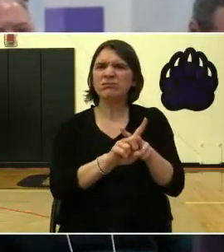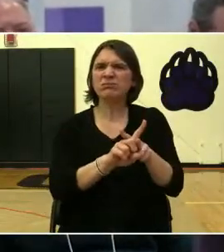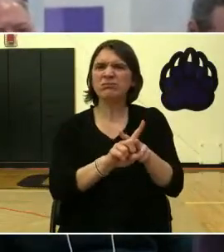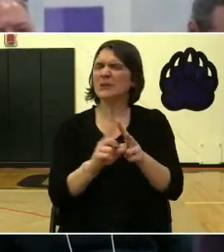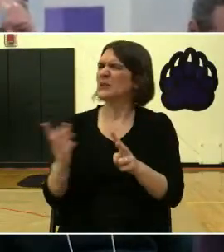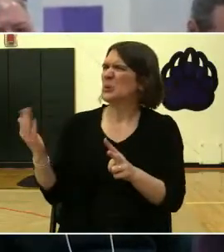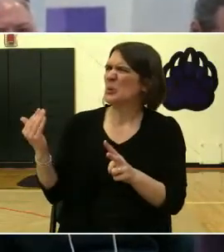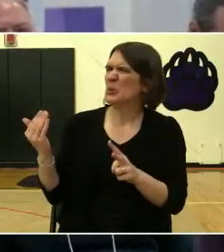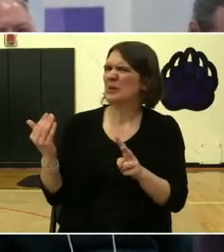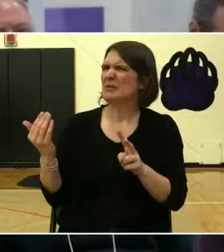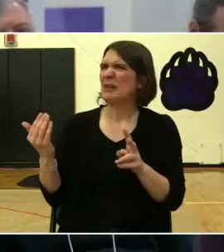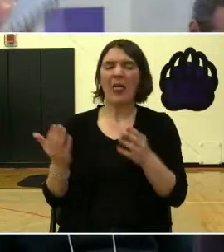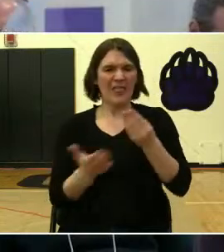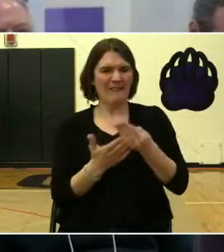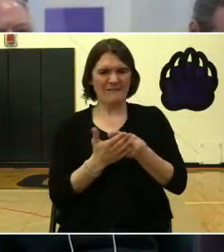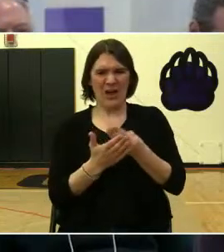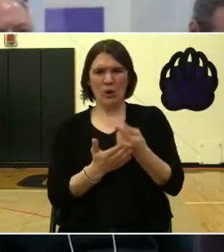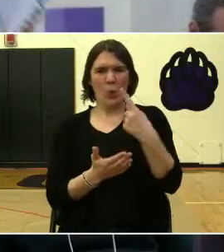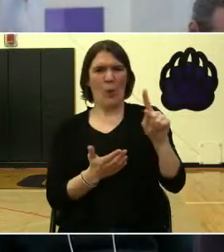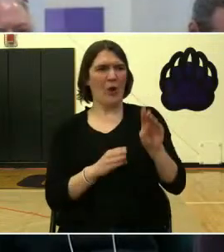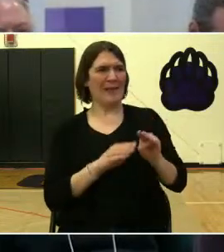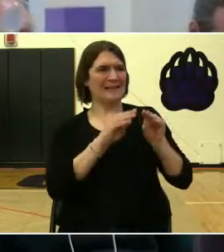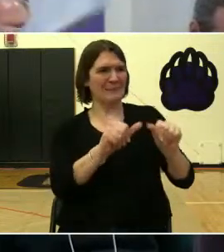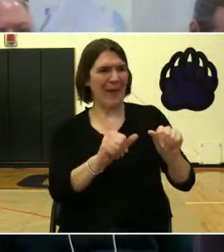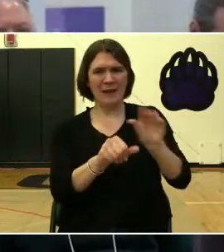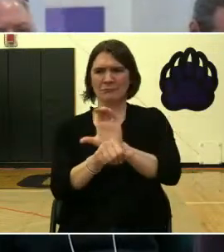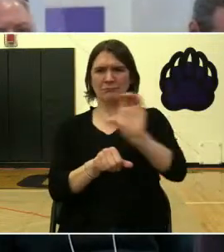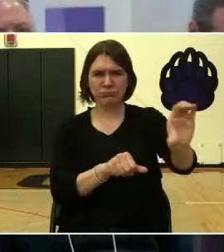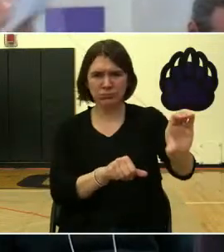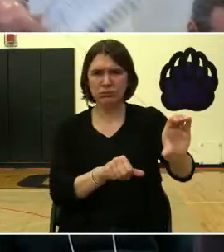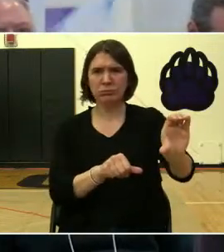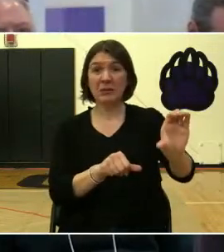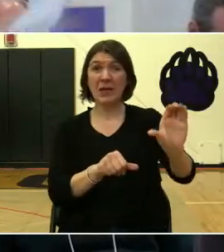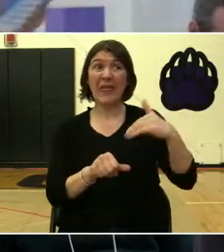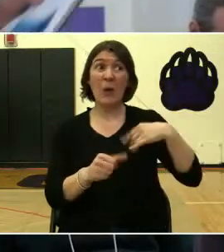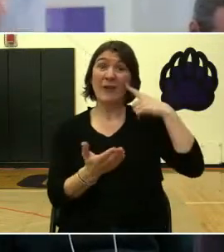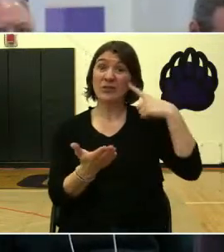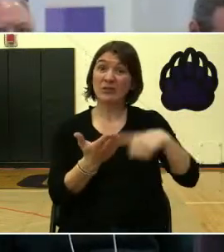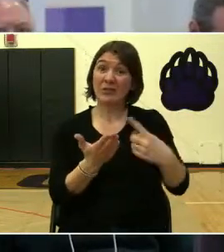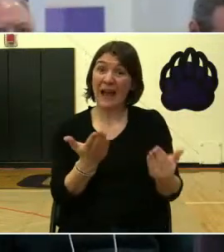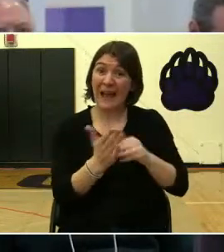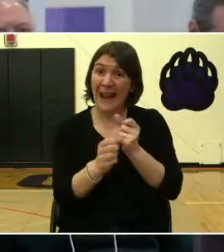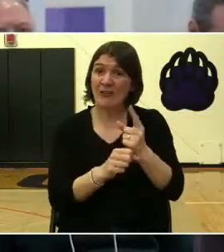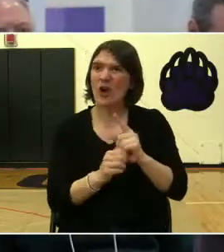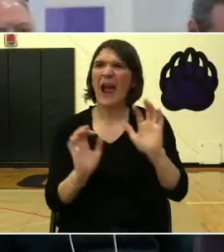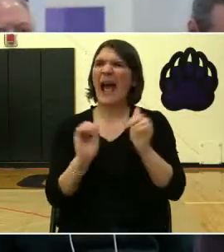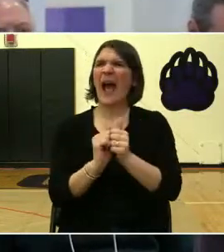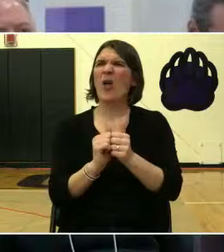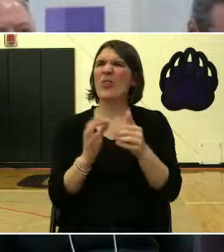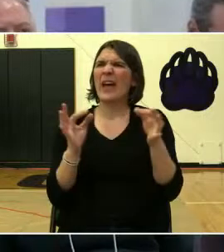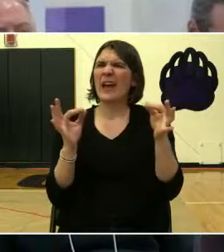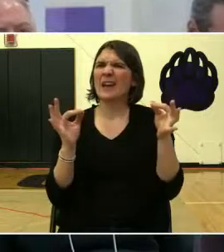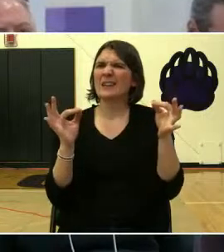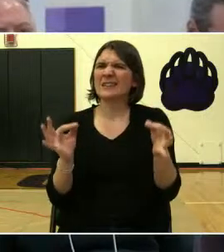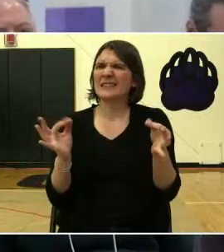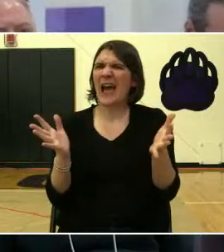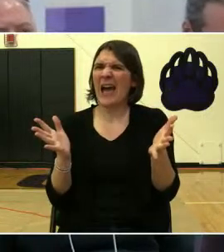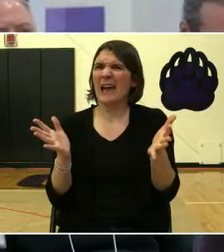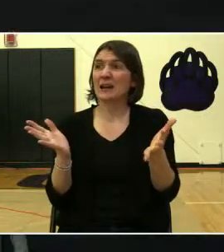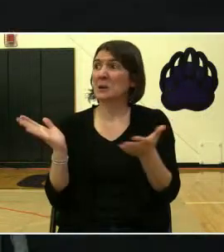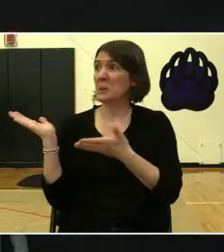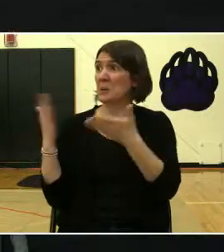about about these funds where these funds get spent do they go to DPW every year ETA are you what's yeah I got it